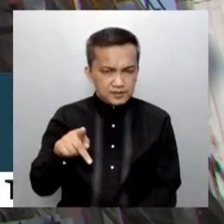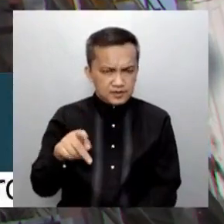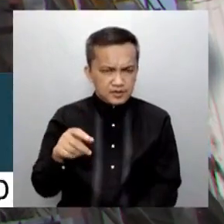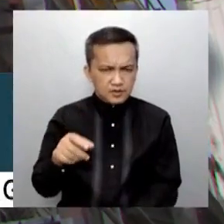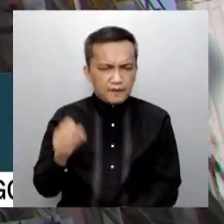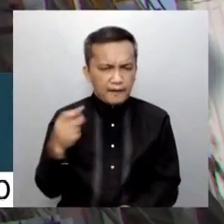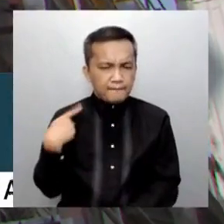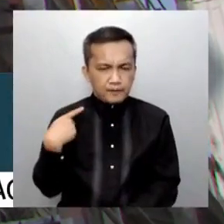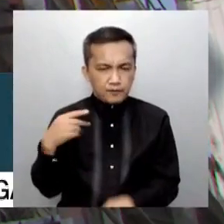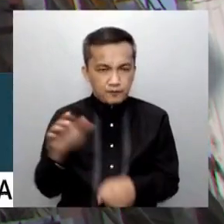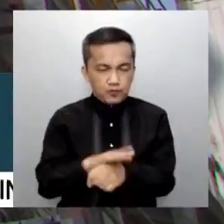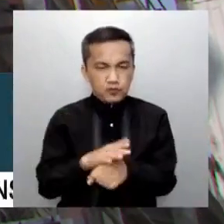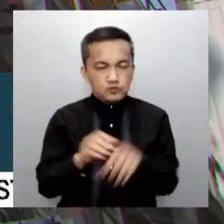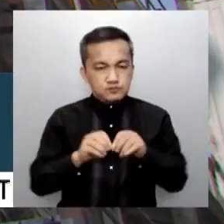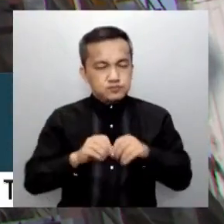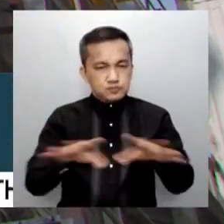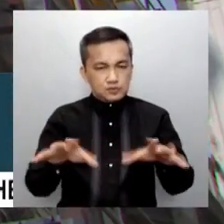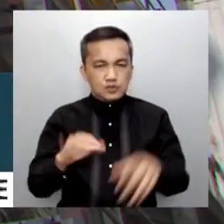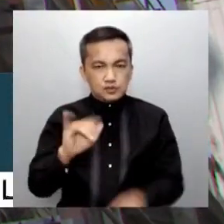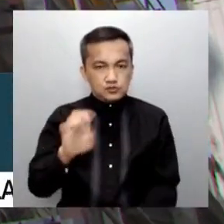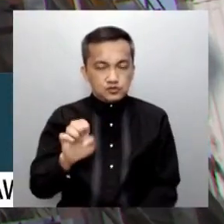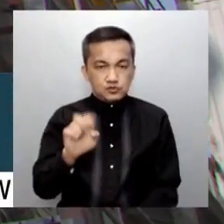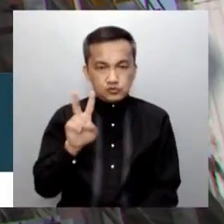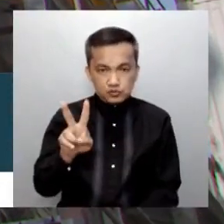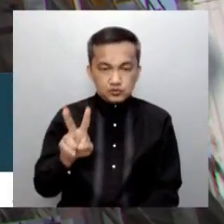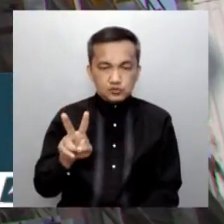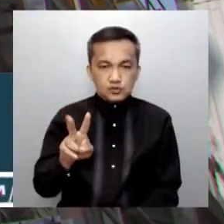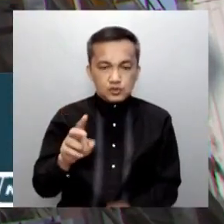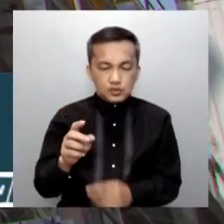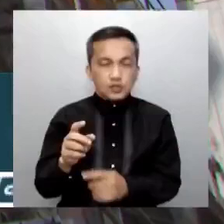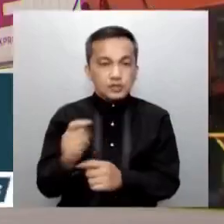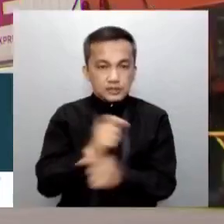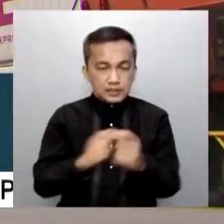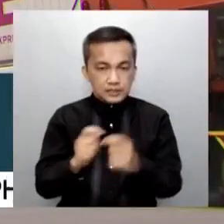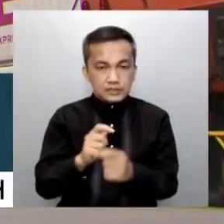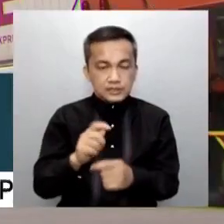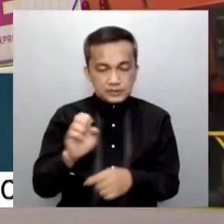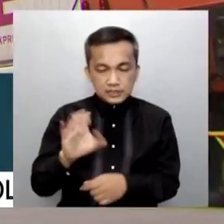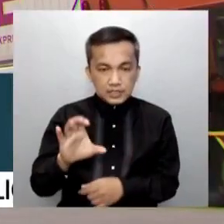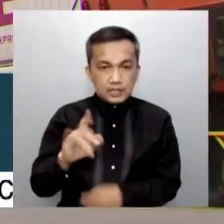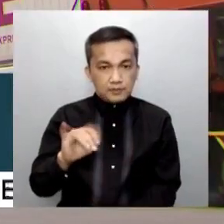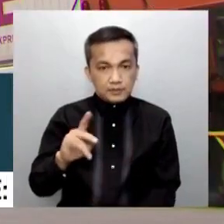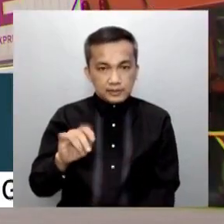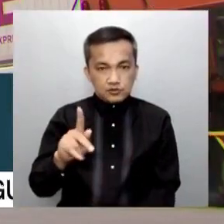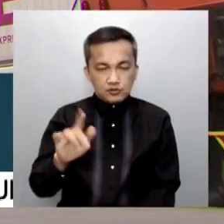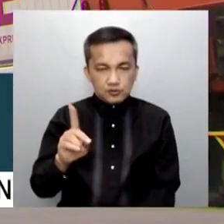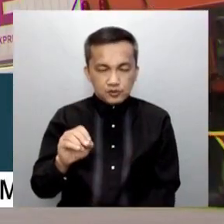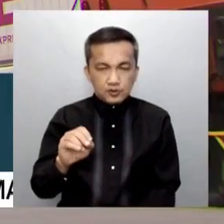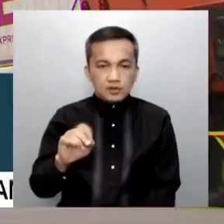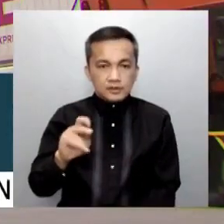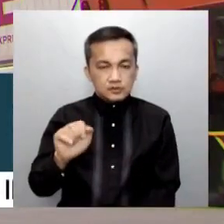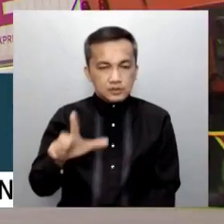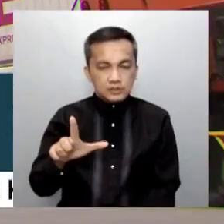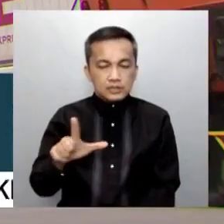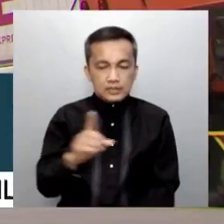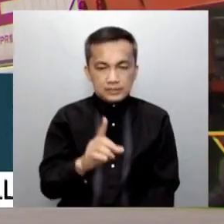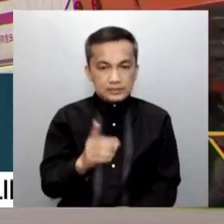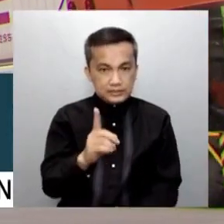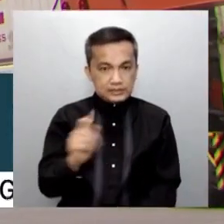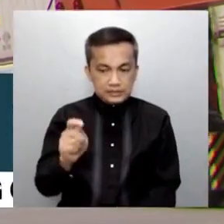effect starting today, June 2. Trade Secretary Alfredo Pascual and other officials of the Department of Trade and Industry